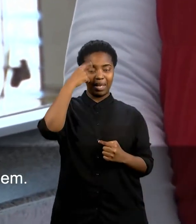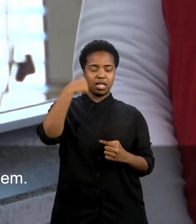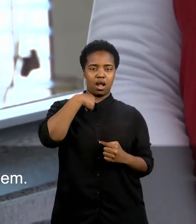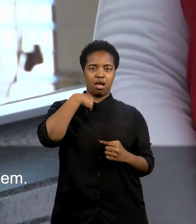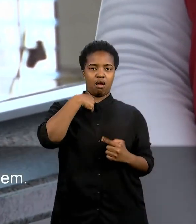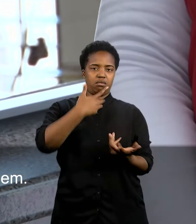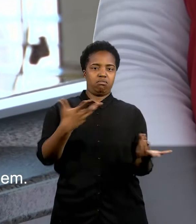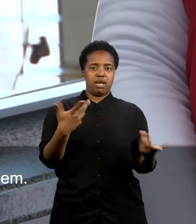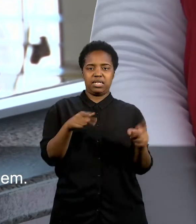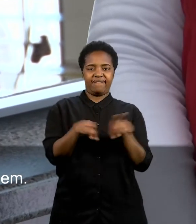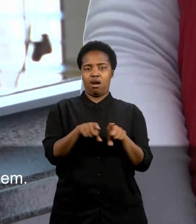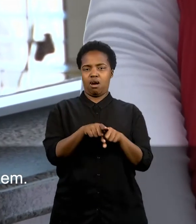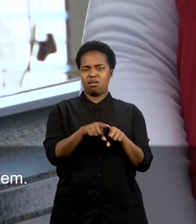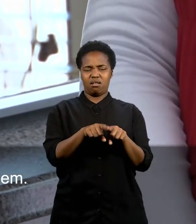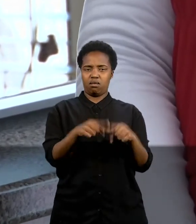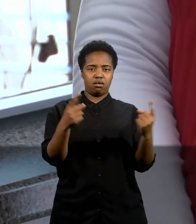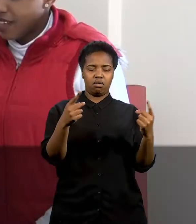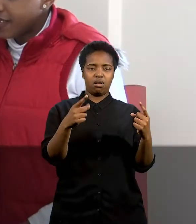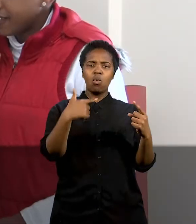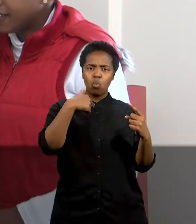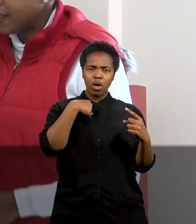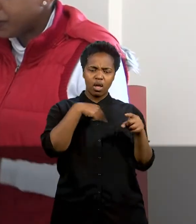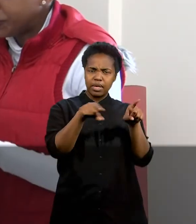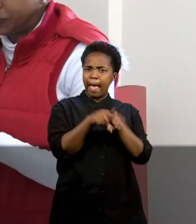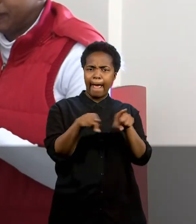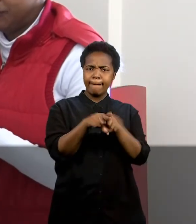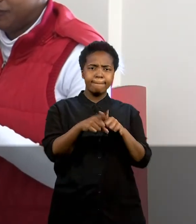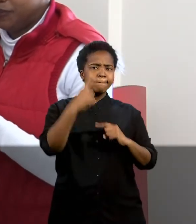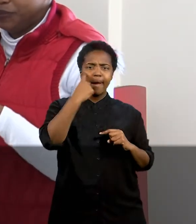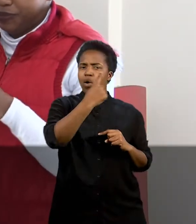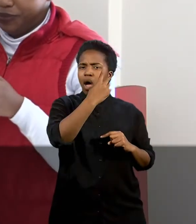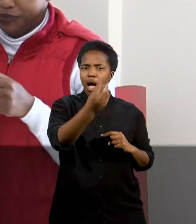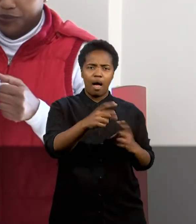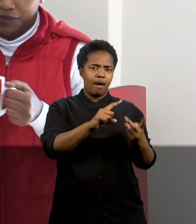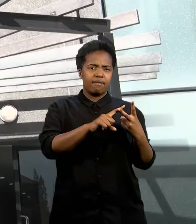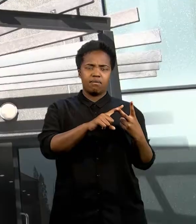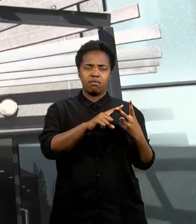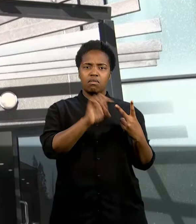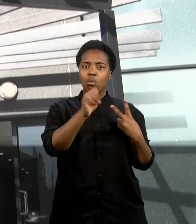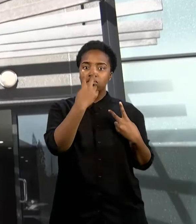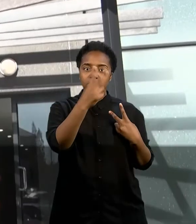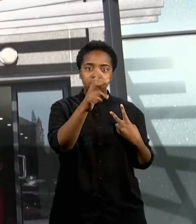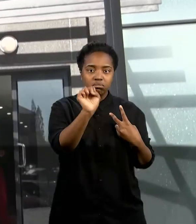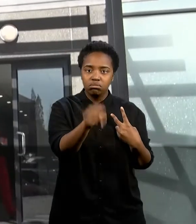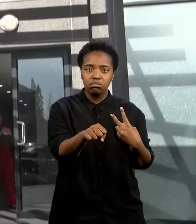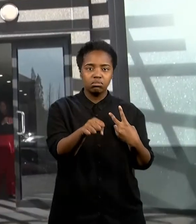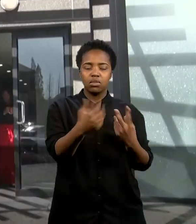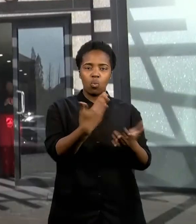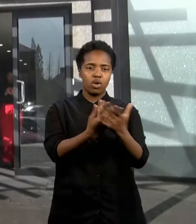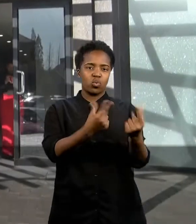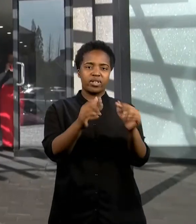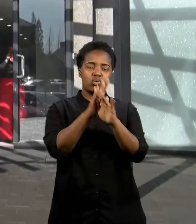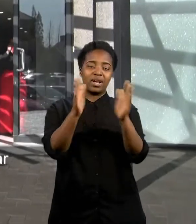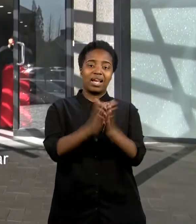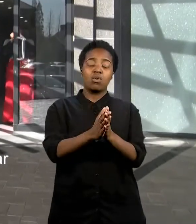ukuthi thina asifani nabo. Into abanazo thina sinazo, sinawo amehlo, siyakhona ukubona yonke into nje